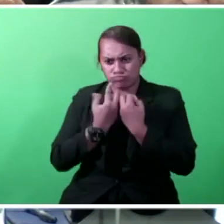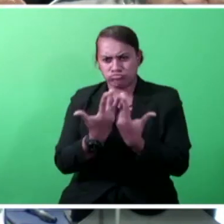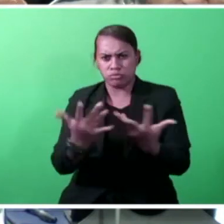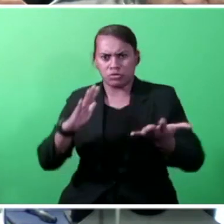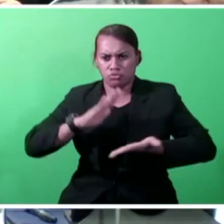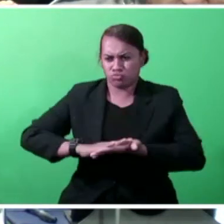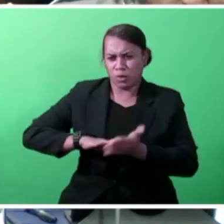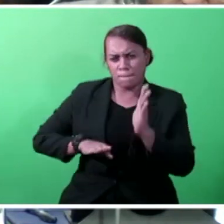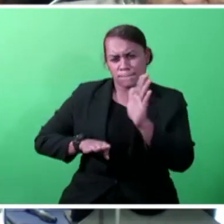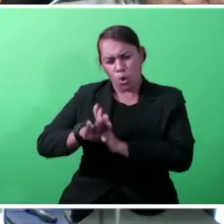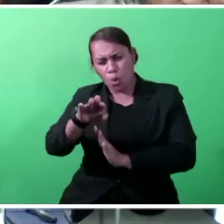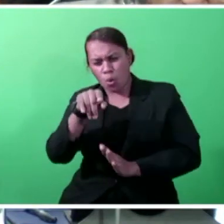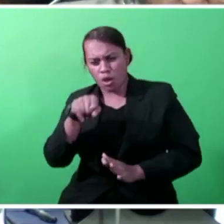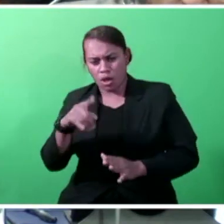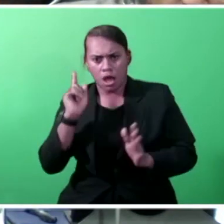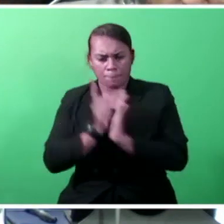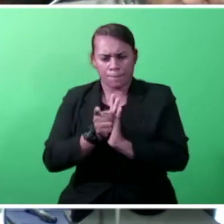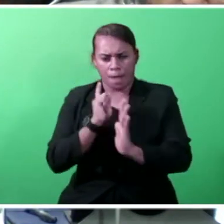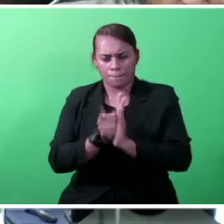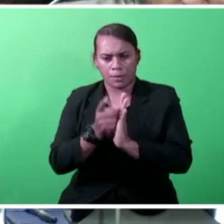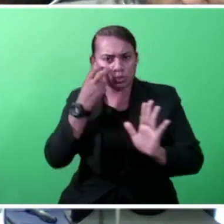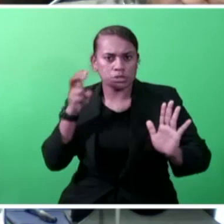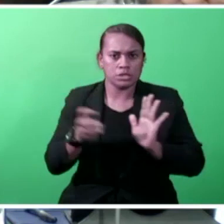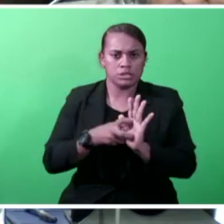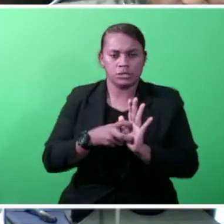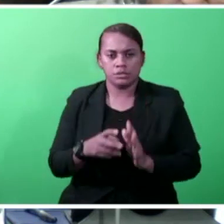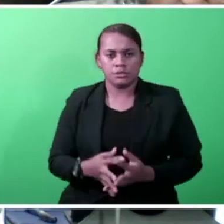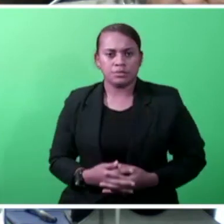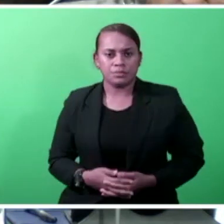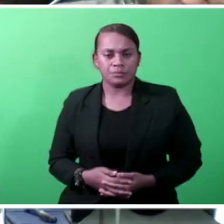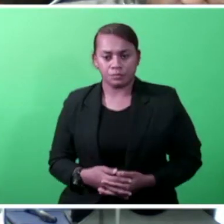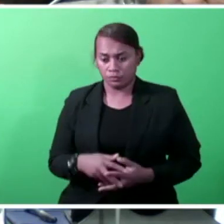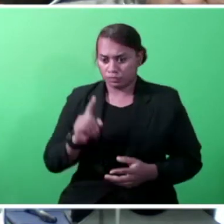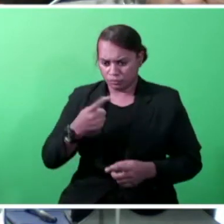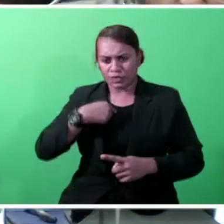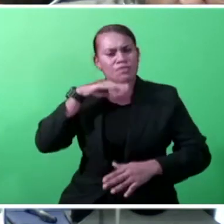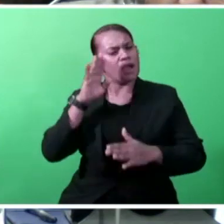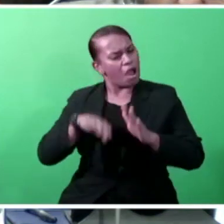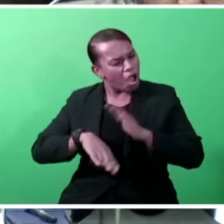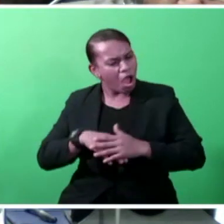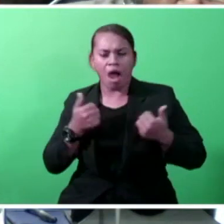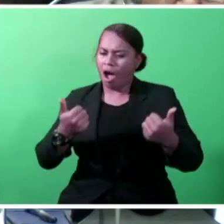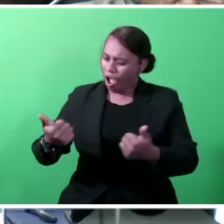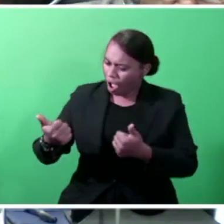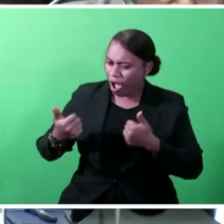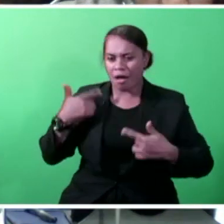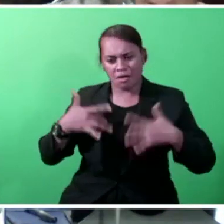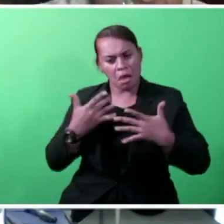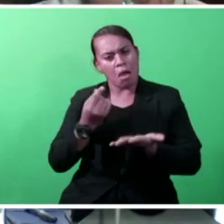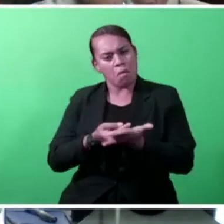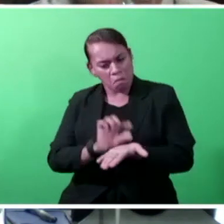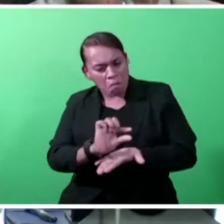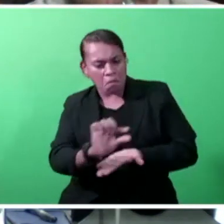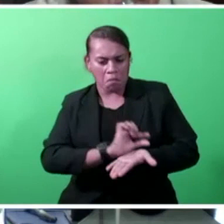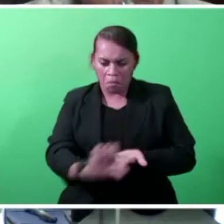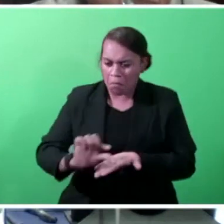thing. And of course, Mr. Speaker, sir, we're able to have a wonderful impact on the lives of these mothers who've just given birth to these children, and